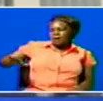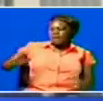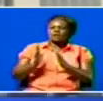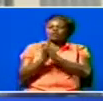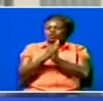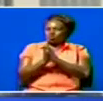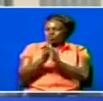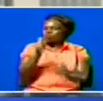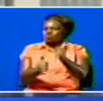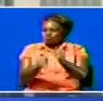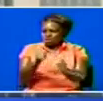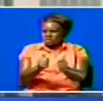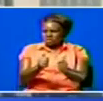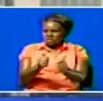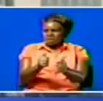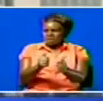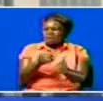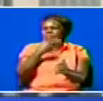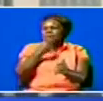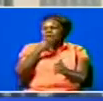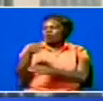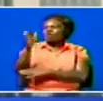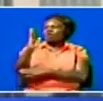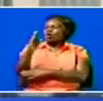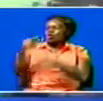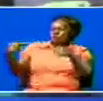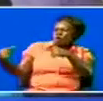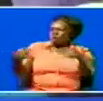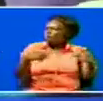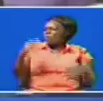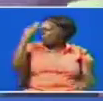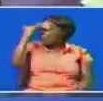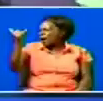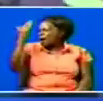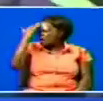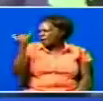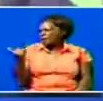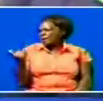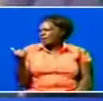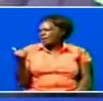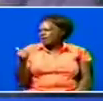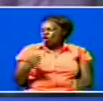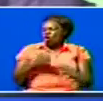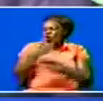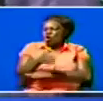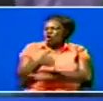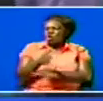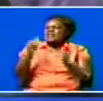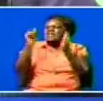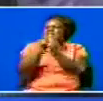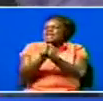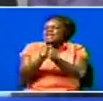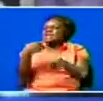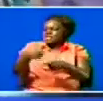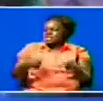to be told is why men of God will engage in a never-ending court battle for more than a decade over a church